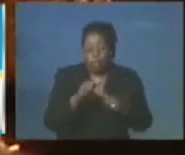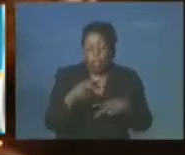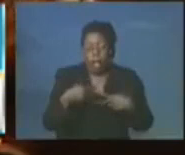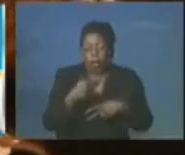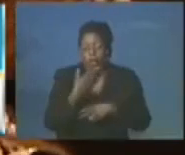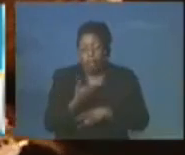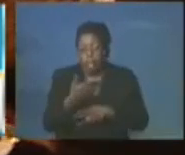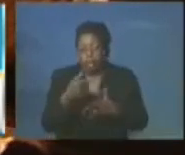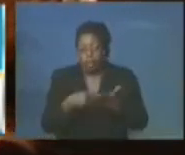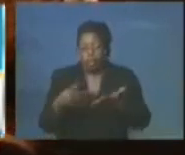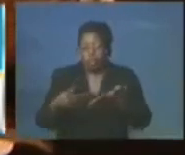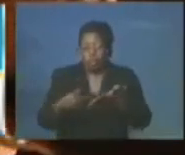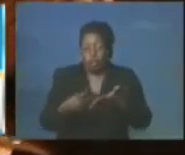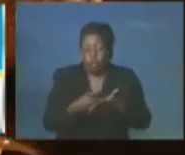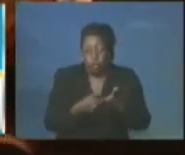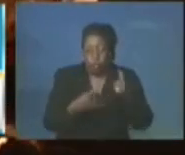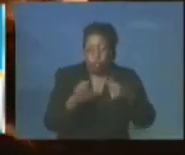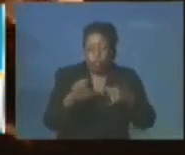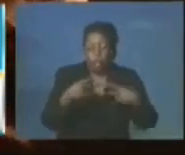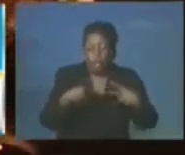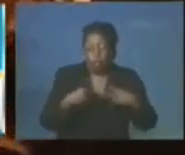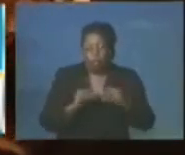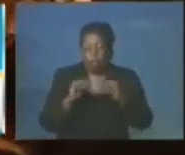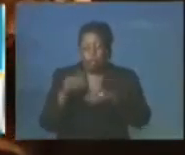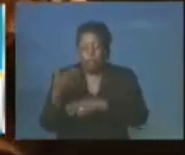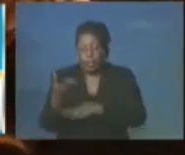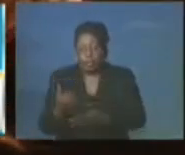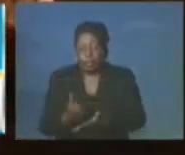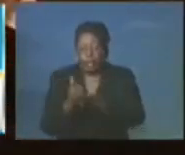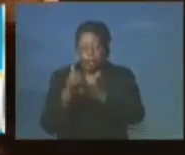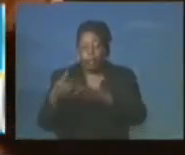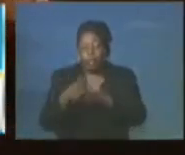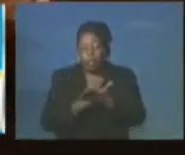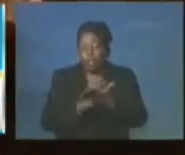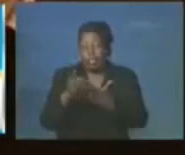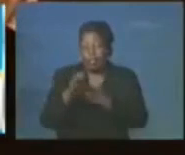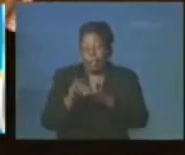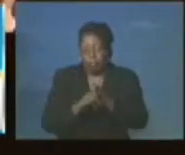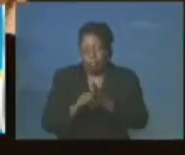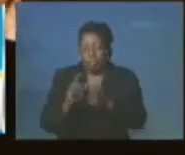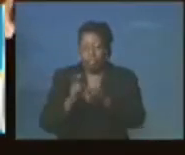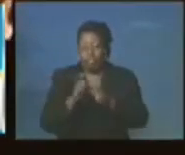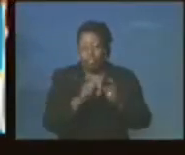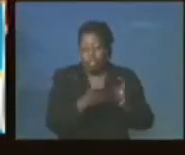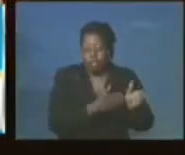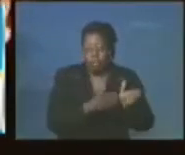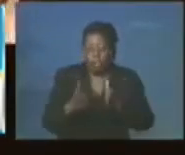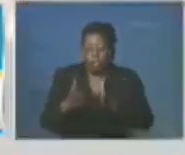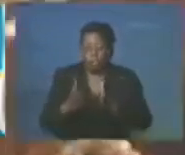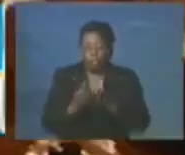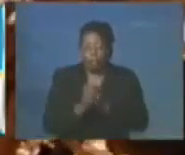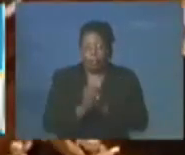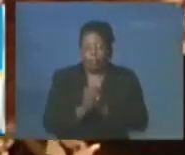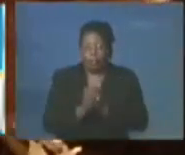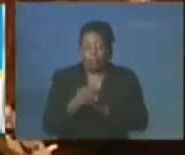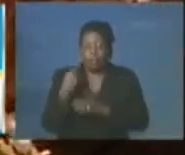and then what new infrastructure we have to put in to accommodate these new developments. So it's an ever-changing strategy. It's no one size fits all.